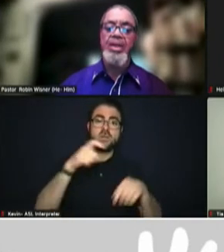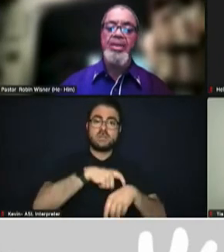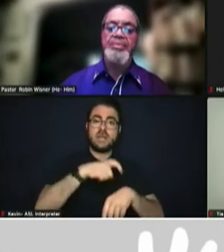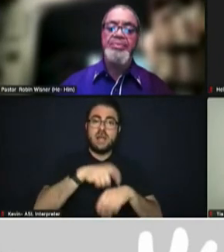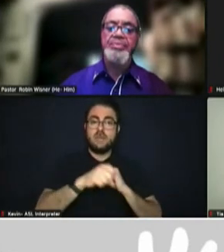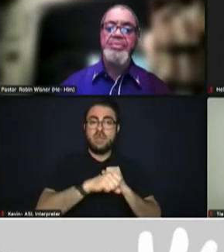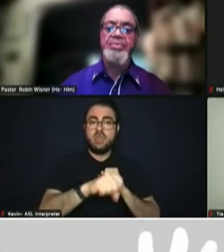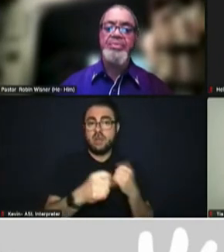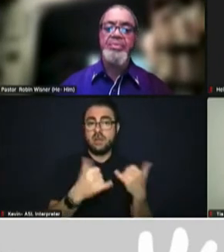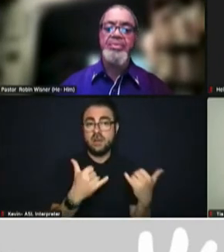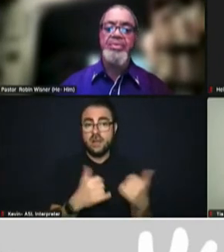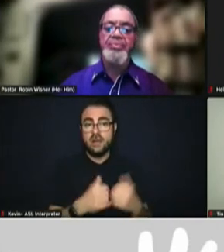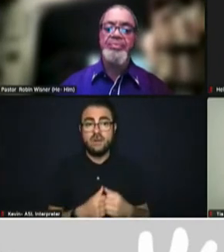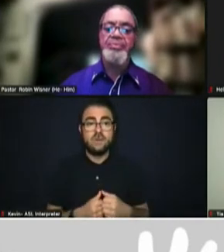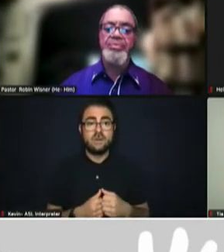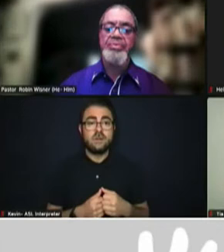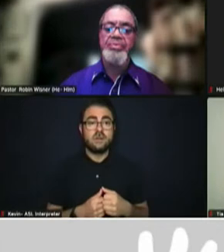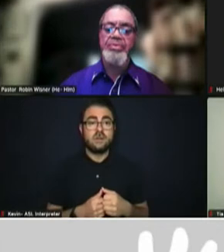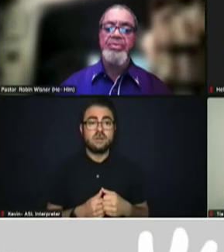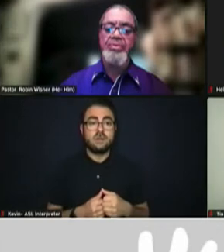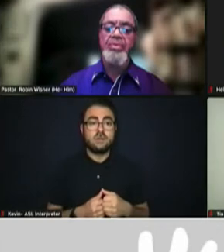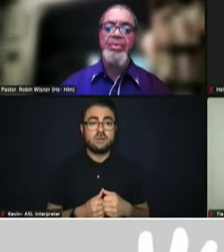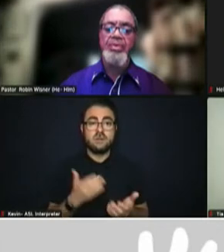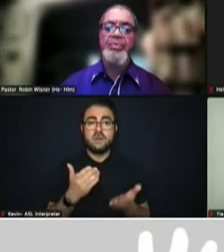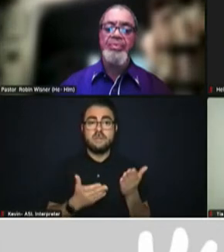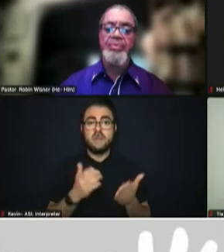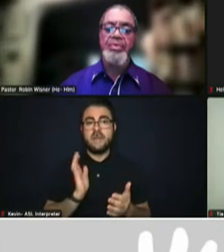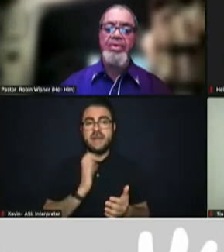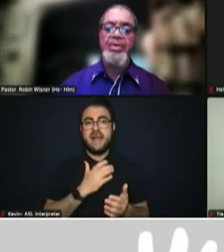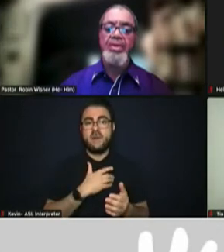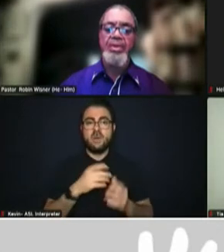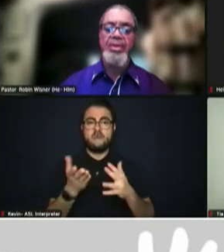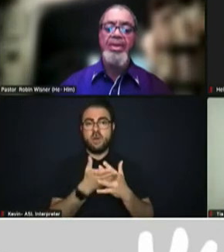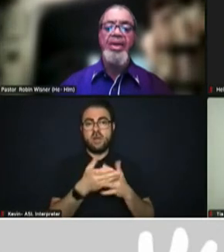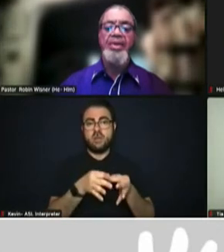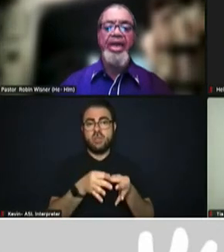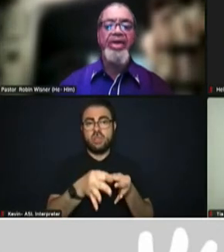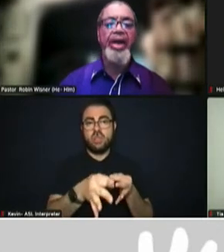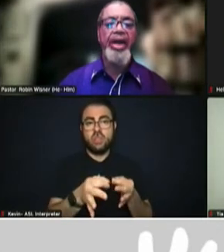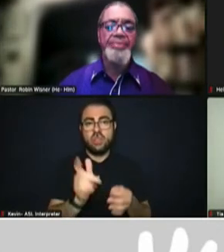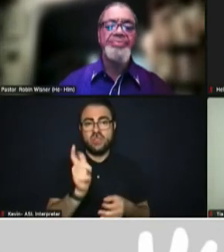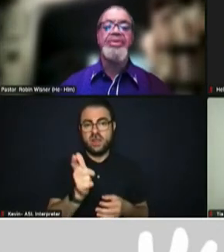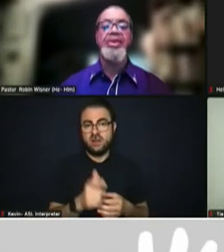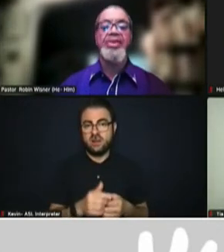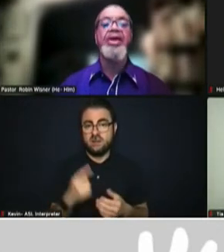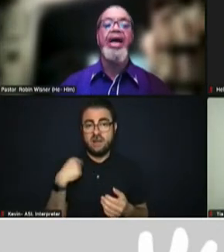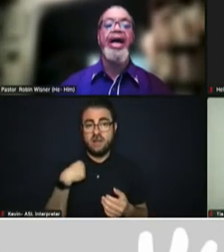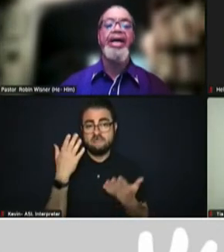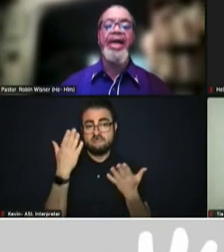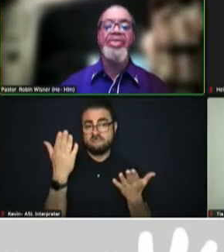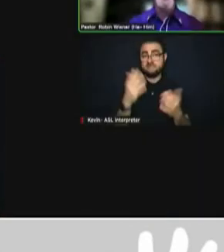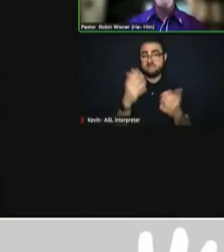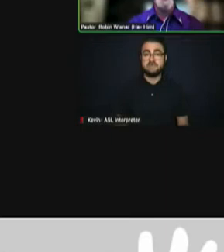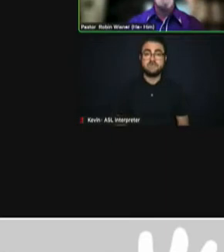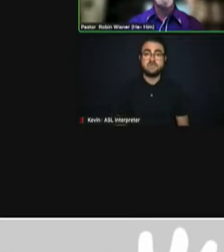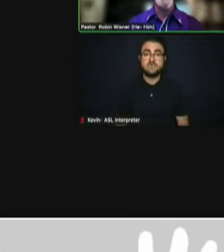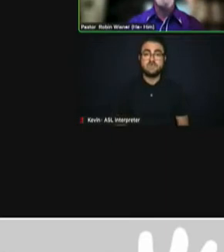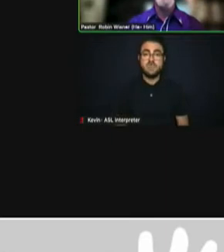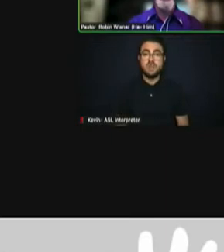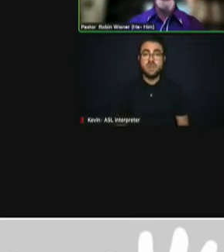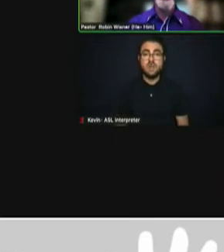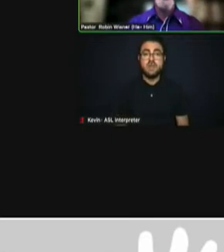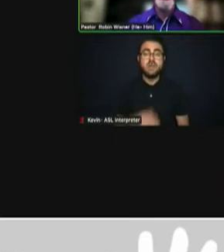we could maybe just push our break out a little bit more. That's what I'm suggesting. And I thank you, Anne,